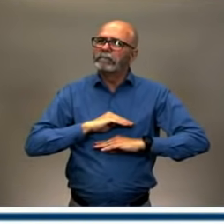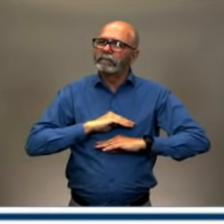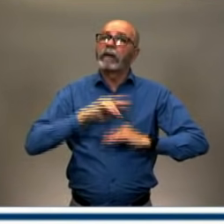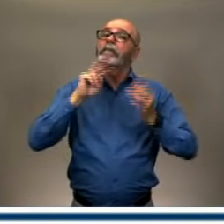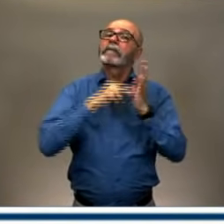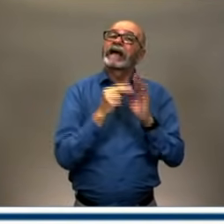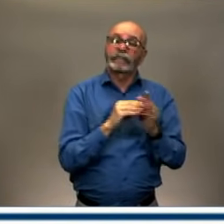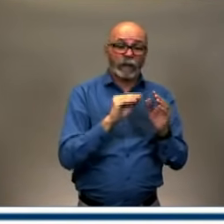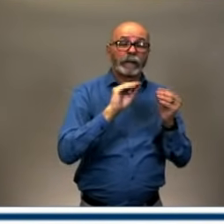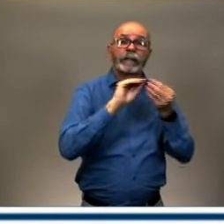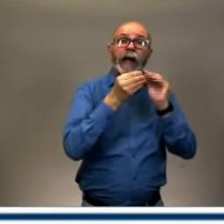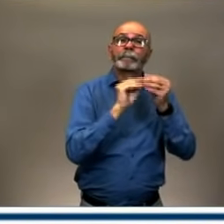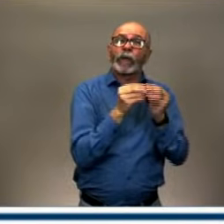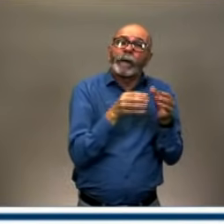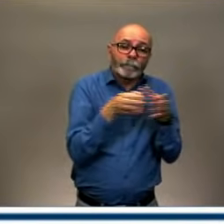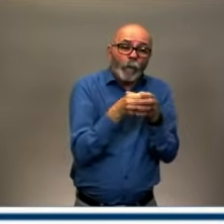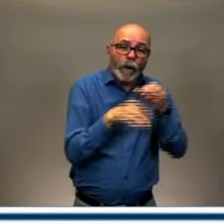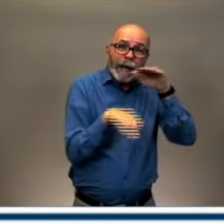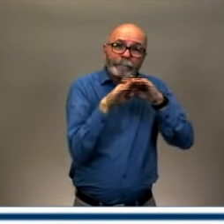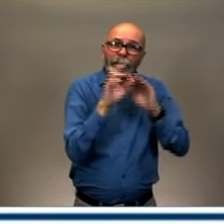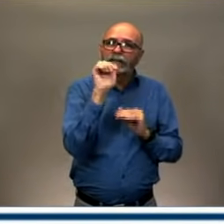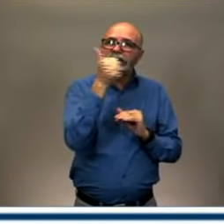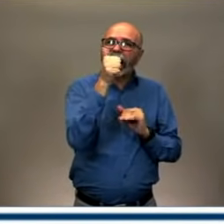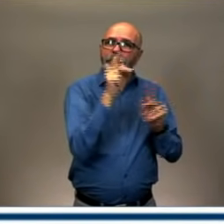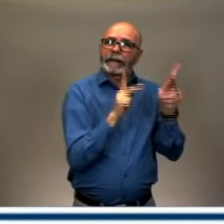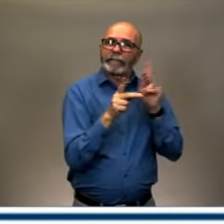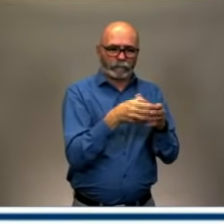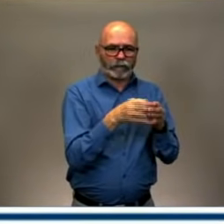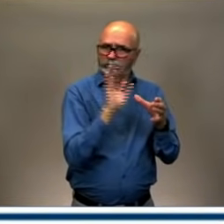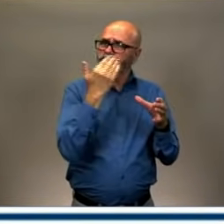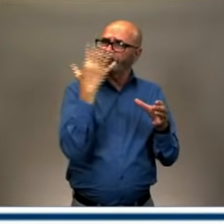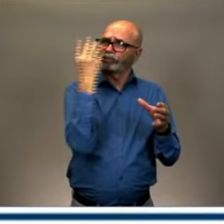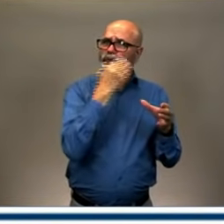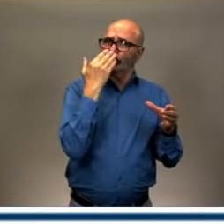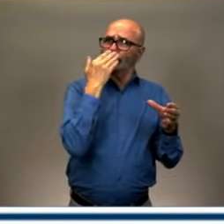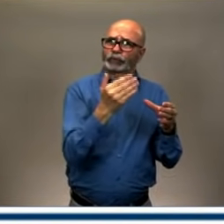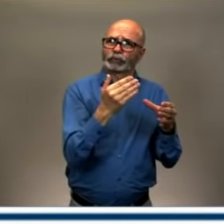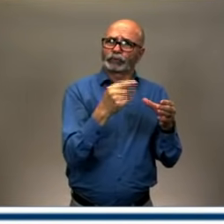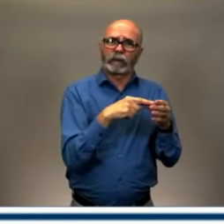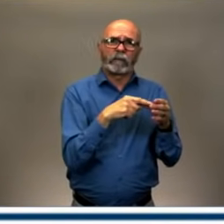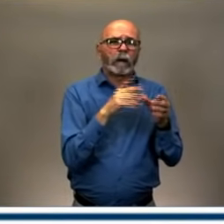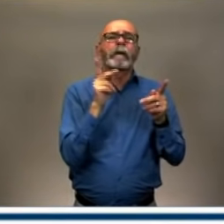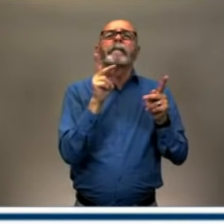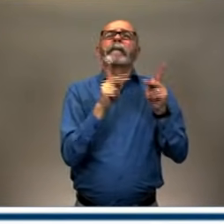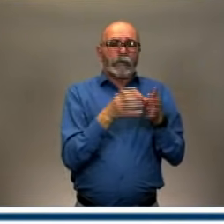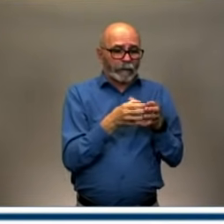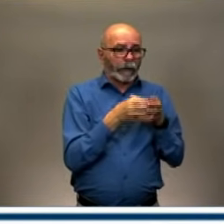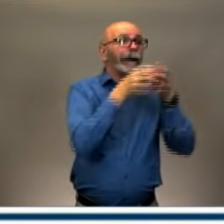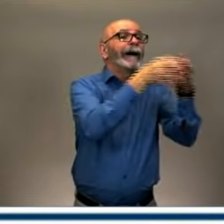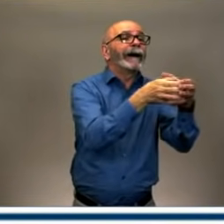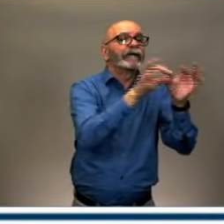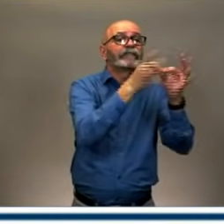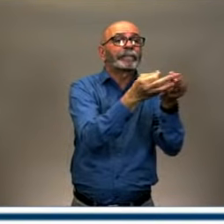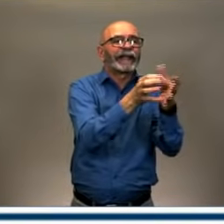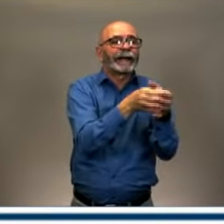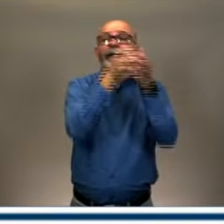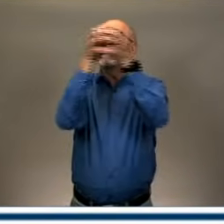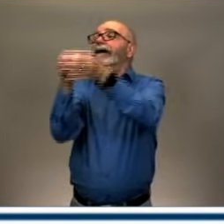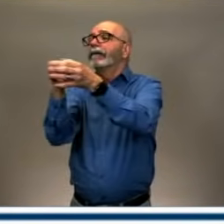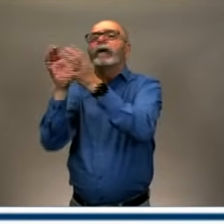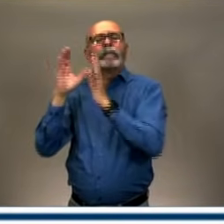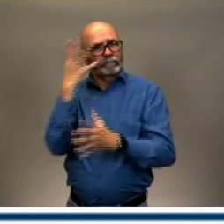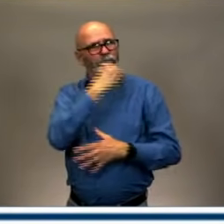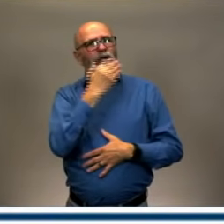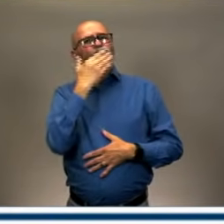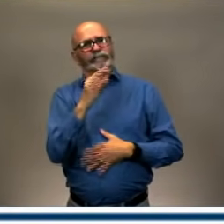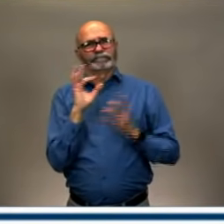to 10 people and some travel within the province for people to be with family and friends. So it's still early. We're